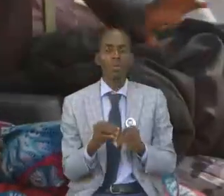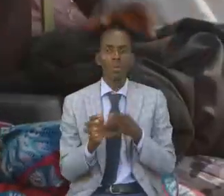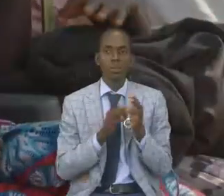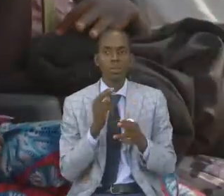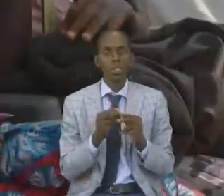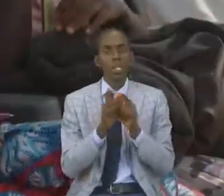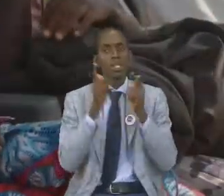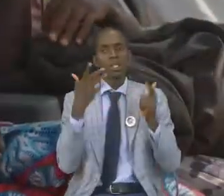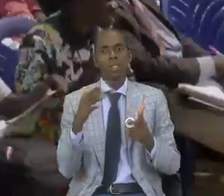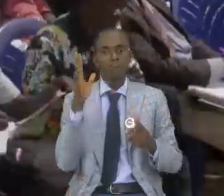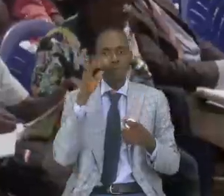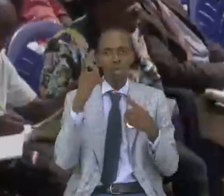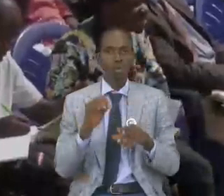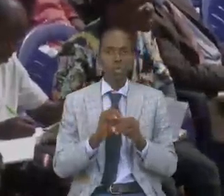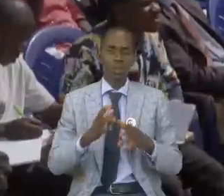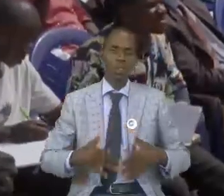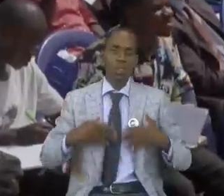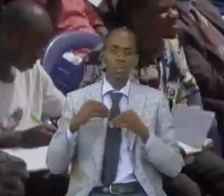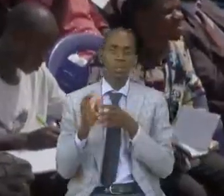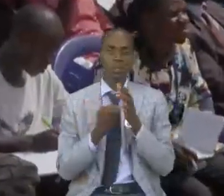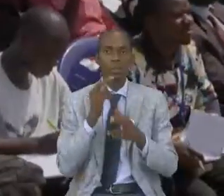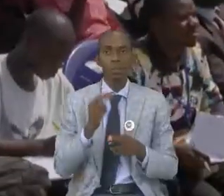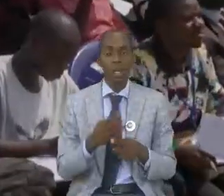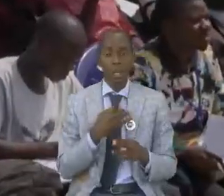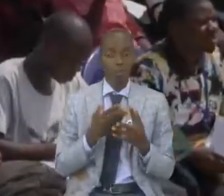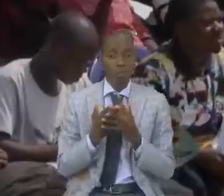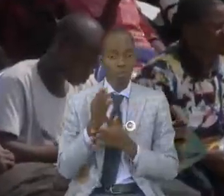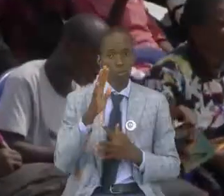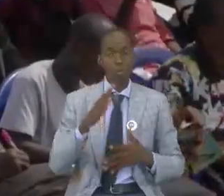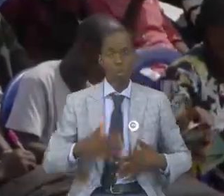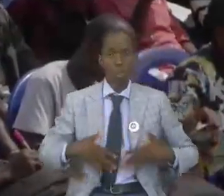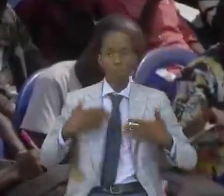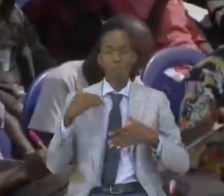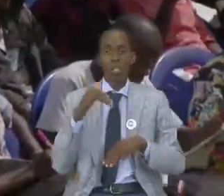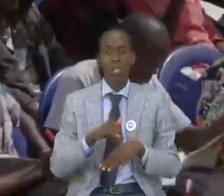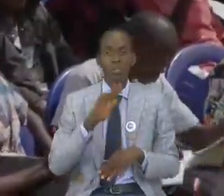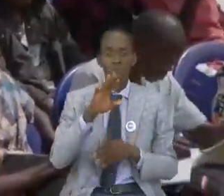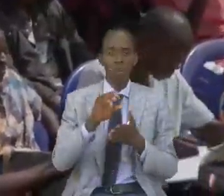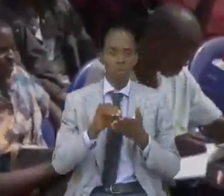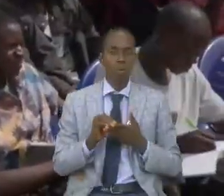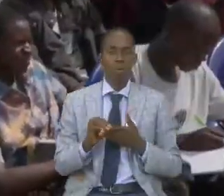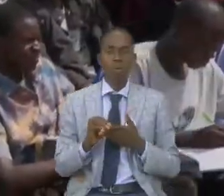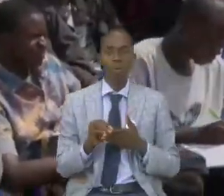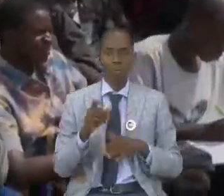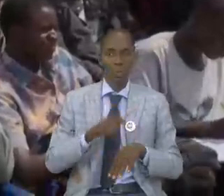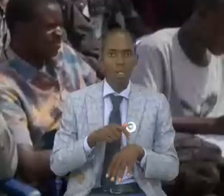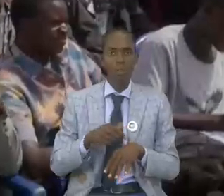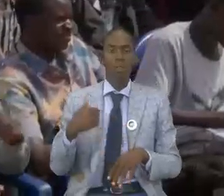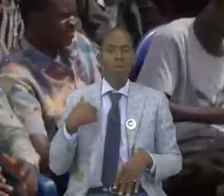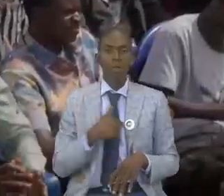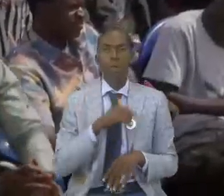will happen in your life and through your life at your own time. We will know you